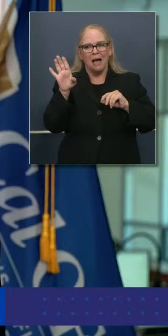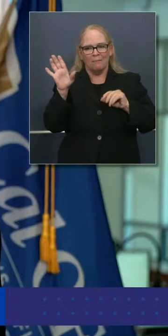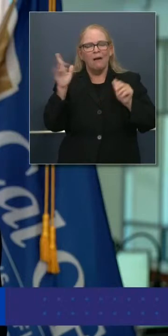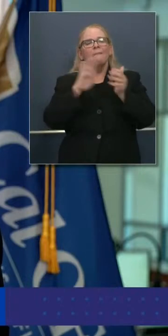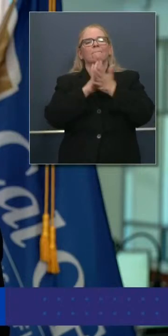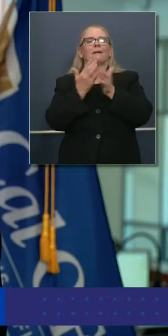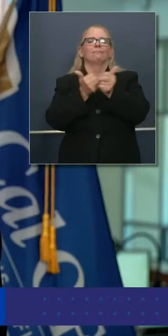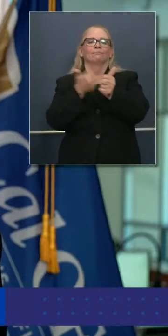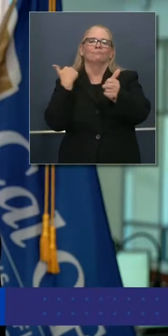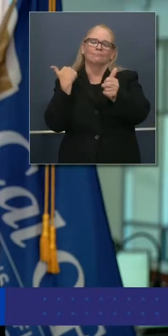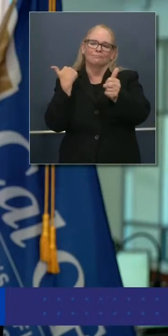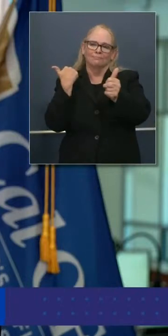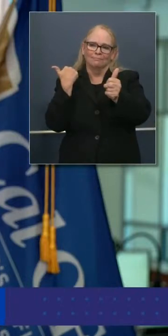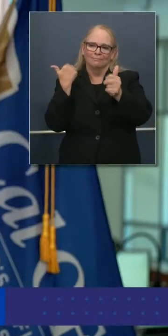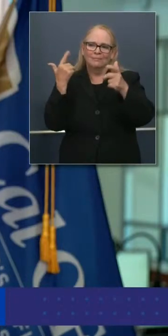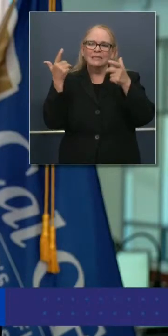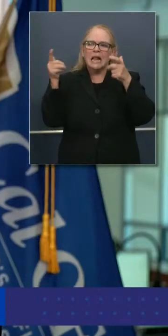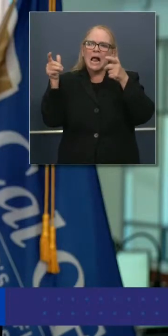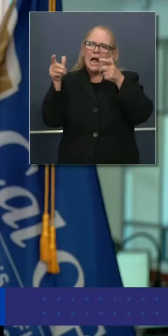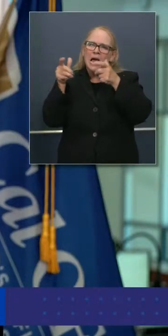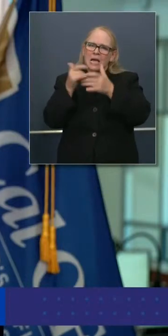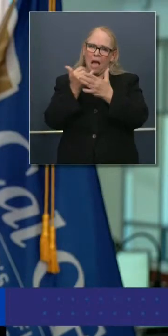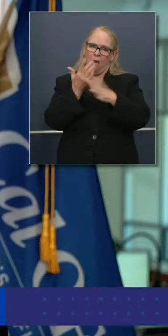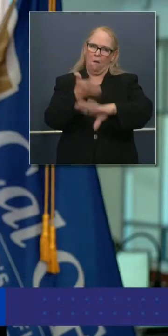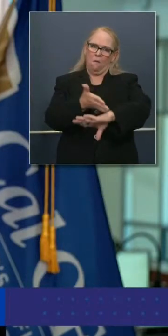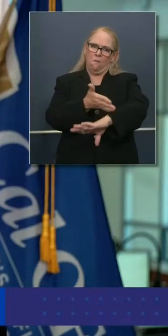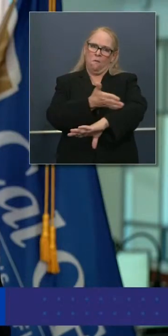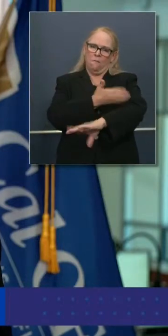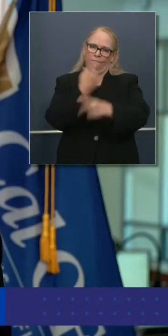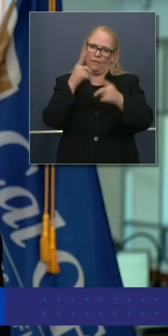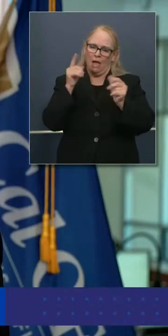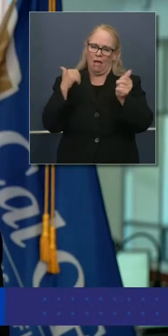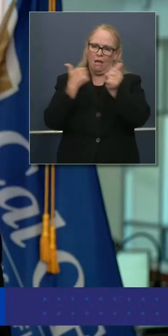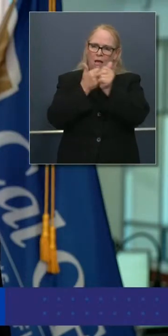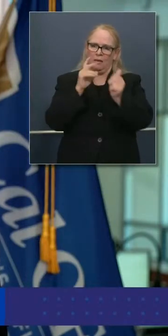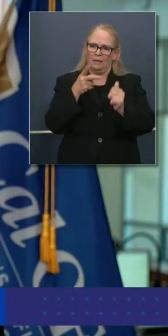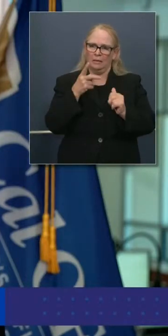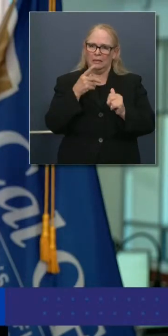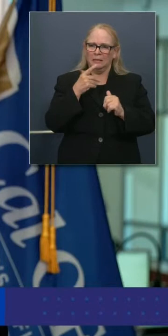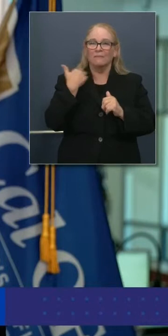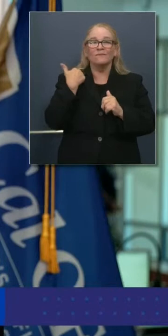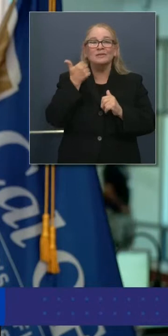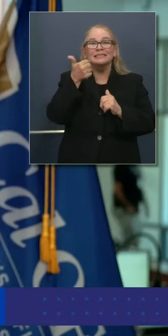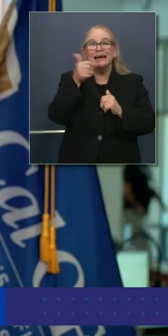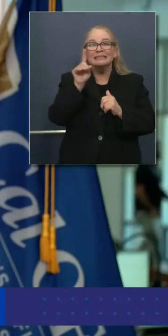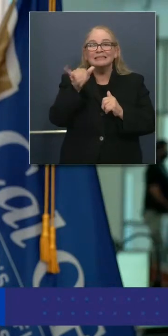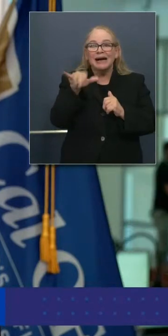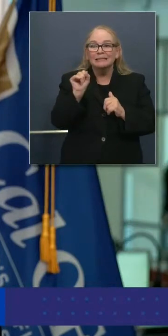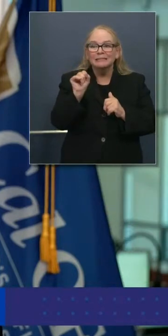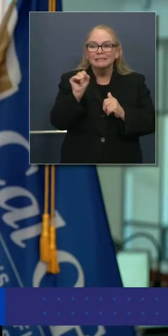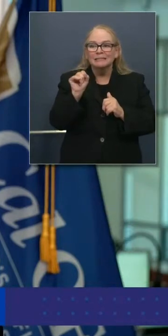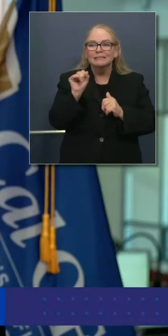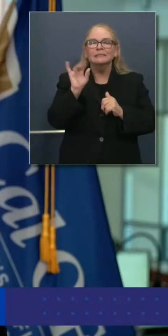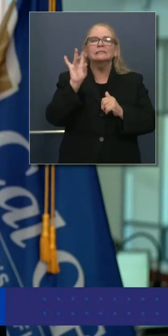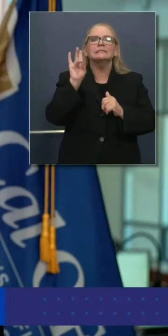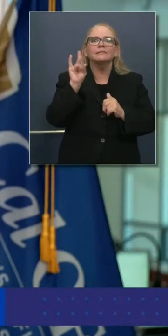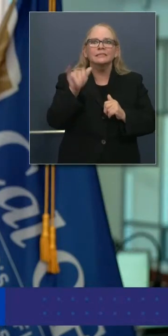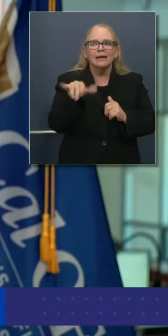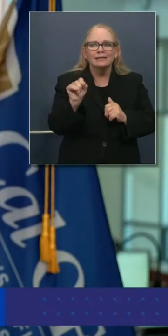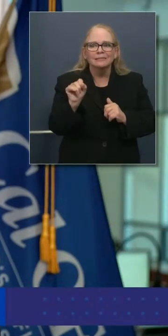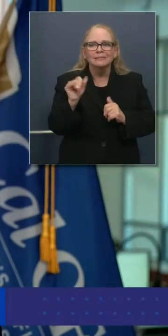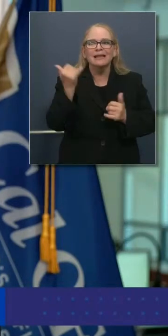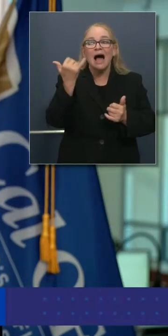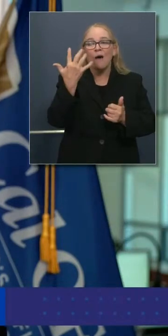weeks ago, it was hovering around 7 to 9 days. It started to come down closer to 5 to 7 days. And through